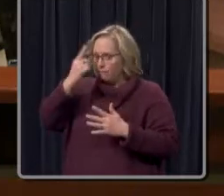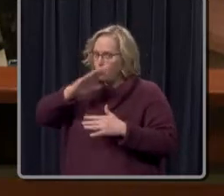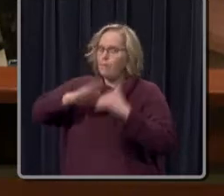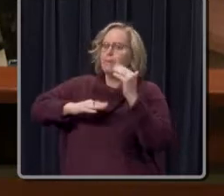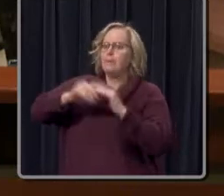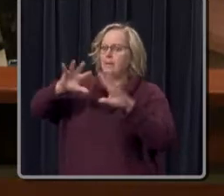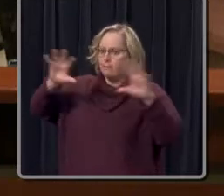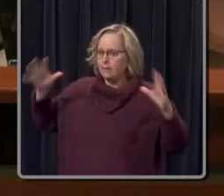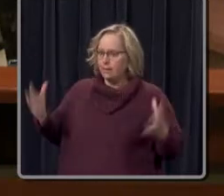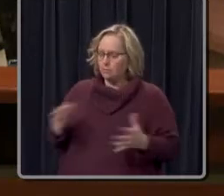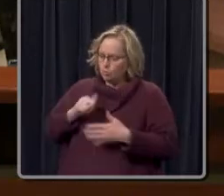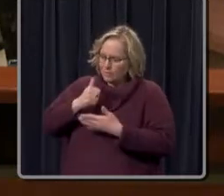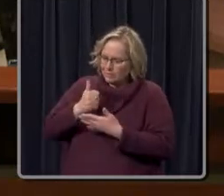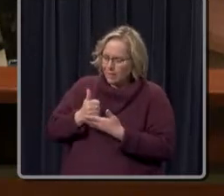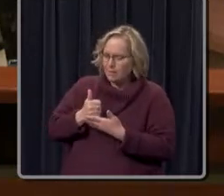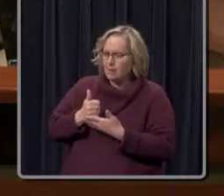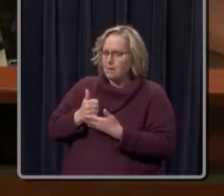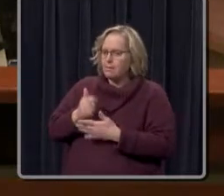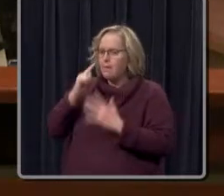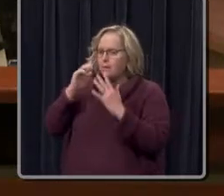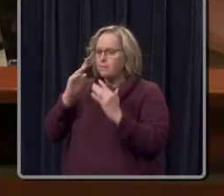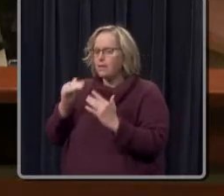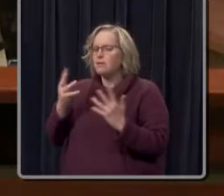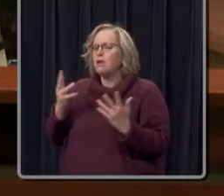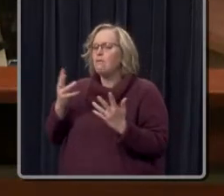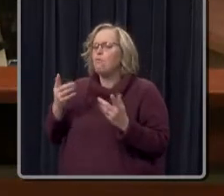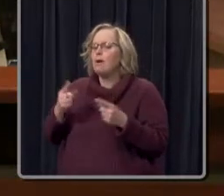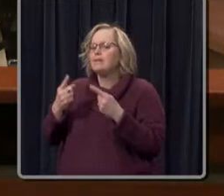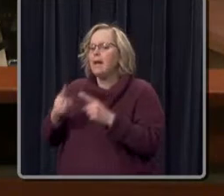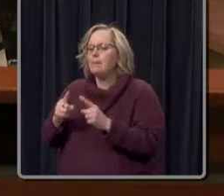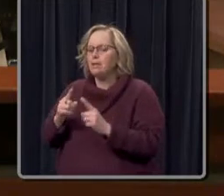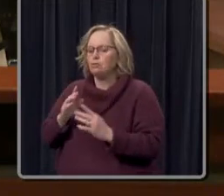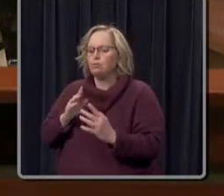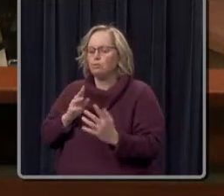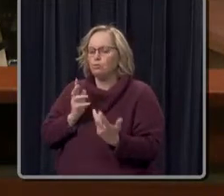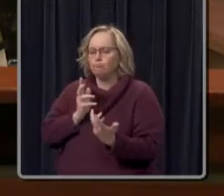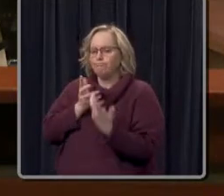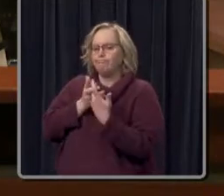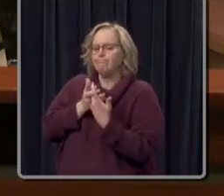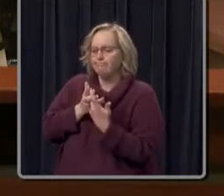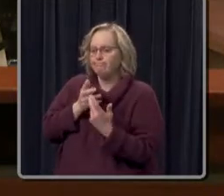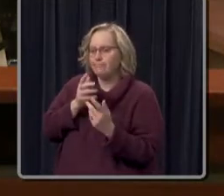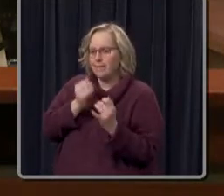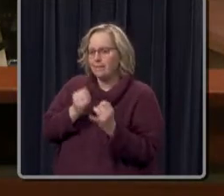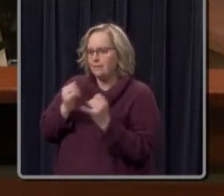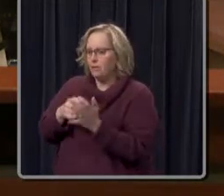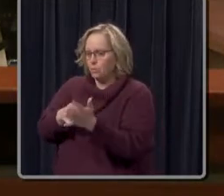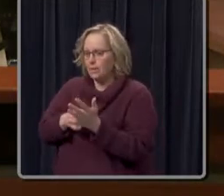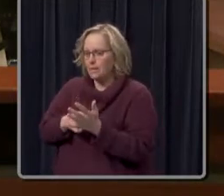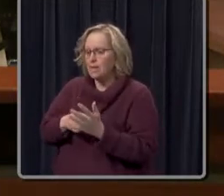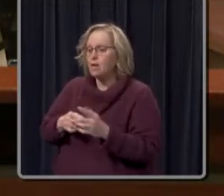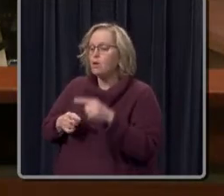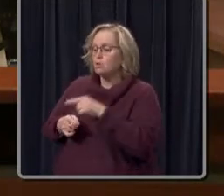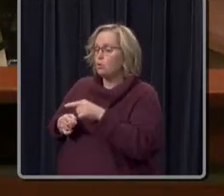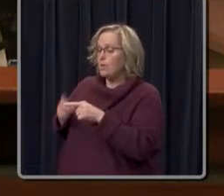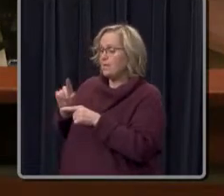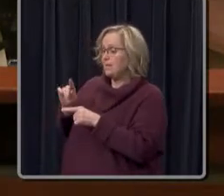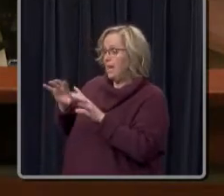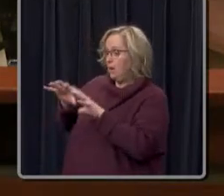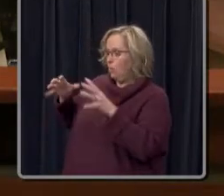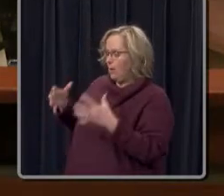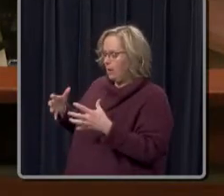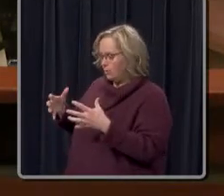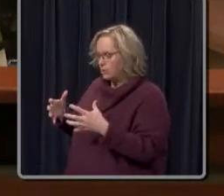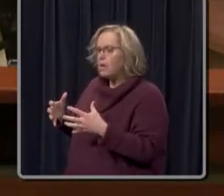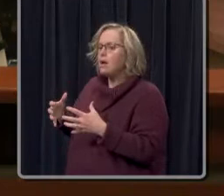what's happening in terms of meeting kids' individual needs. And so this really gives them the opportunity to very quickly hone in on, if I need to know